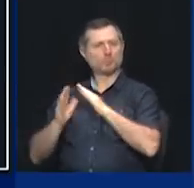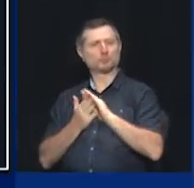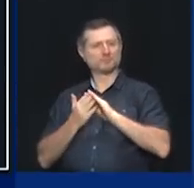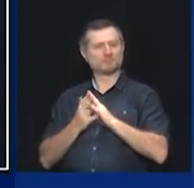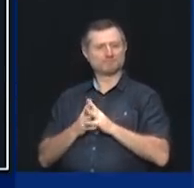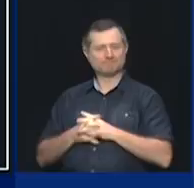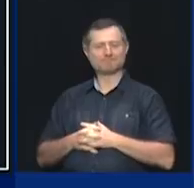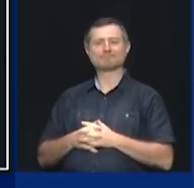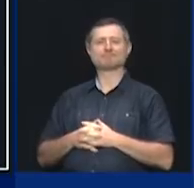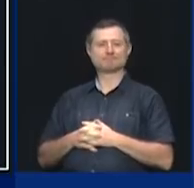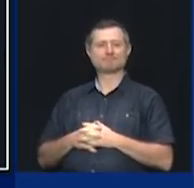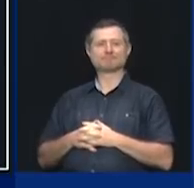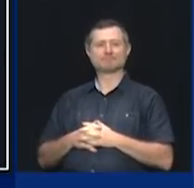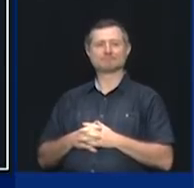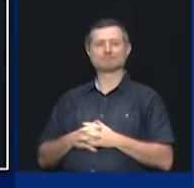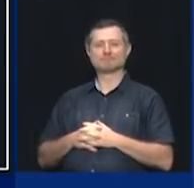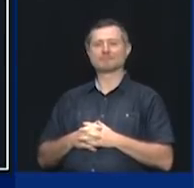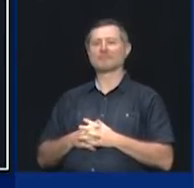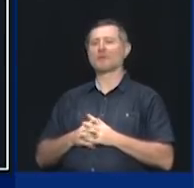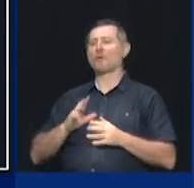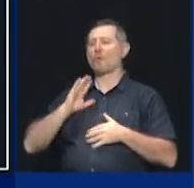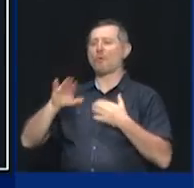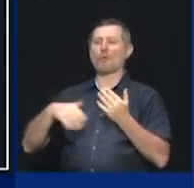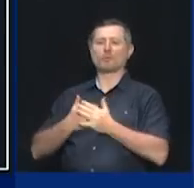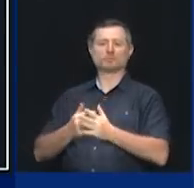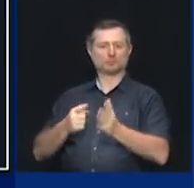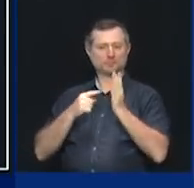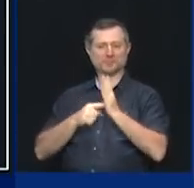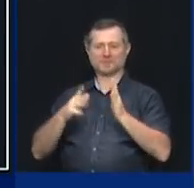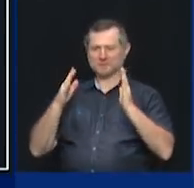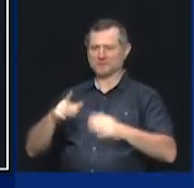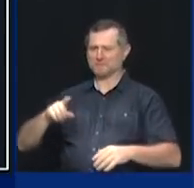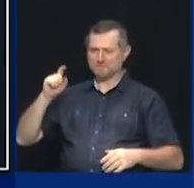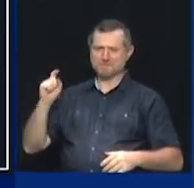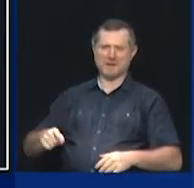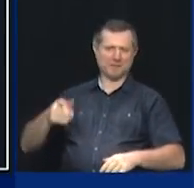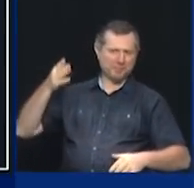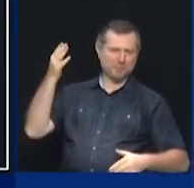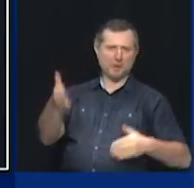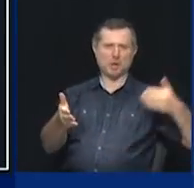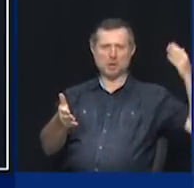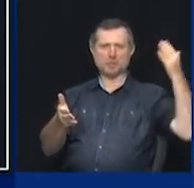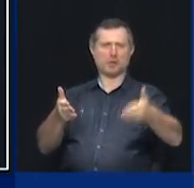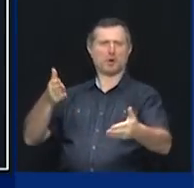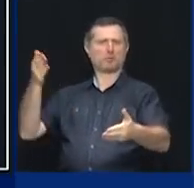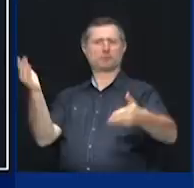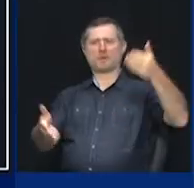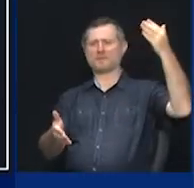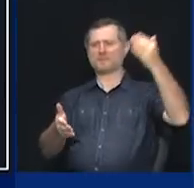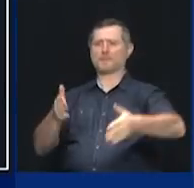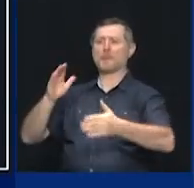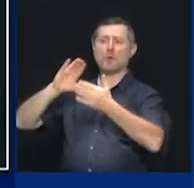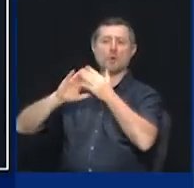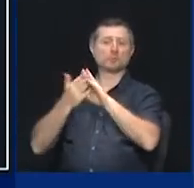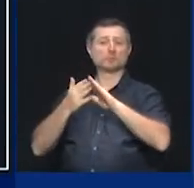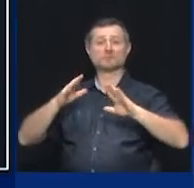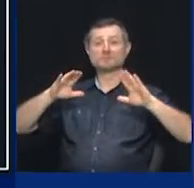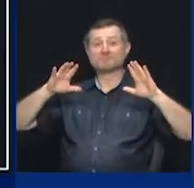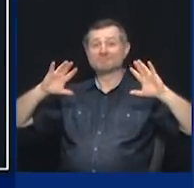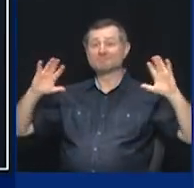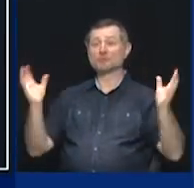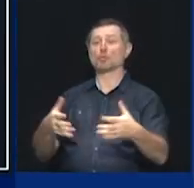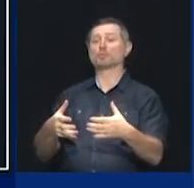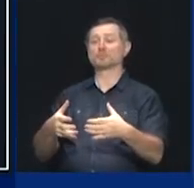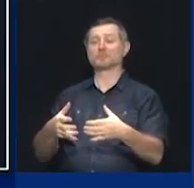We have to have all the people at the table, all the stakeholders at the table, community groups, the schools, the clergy, local